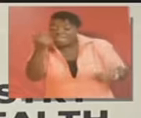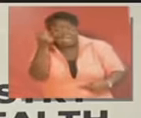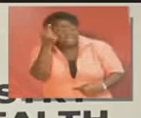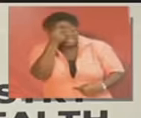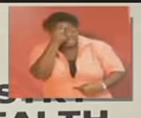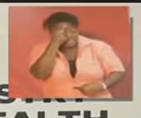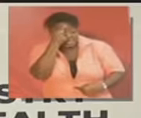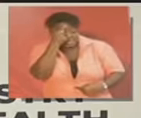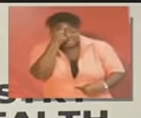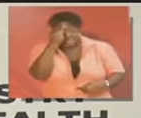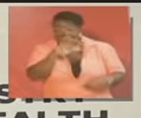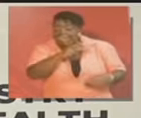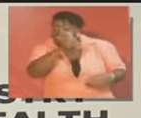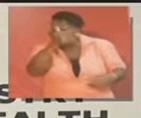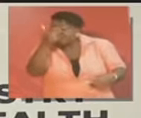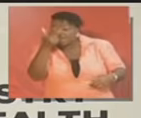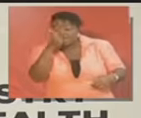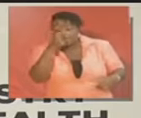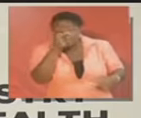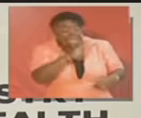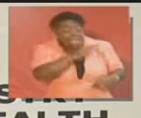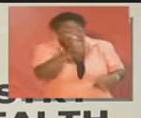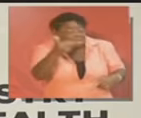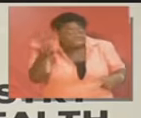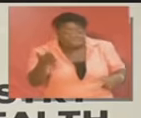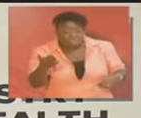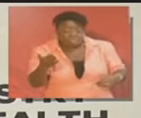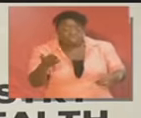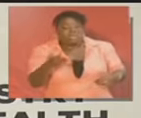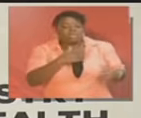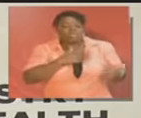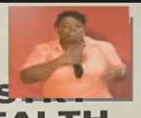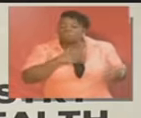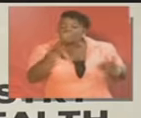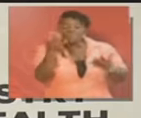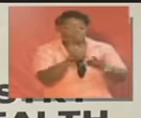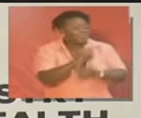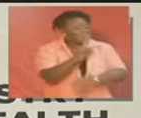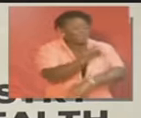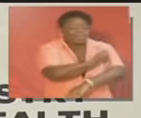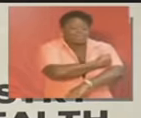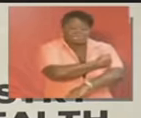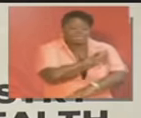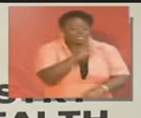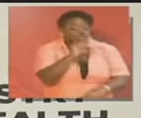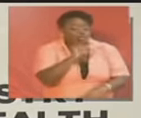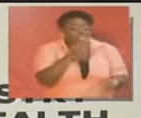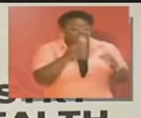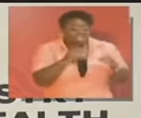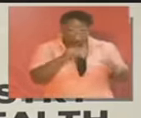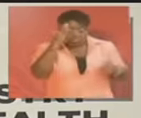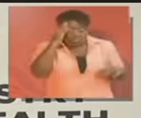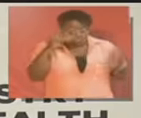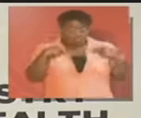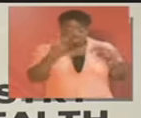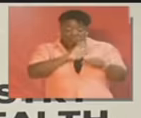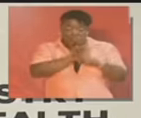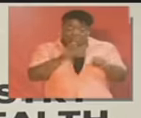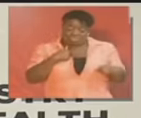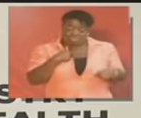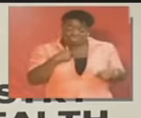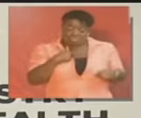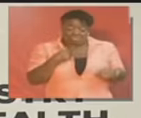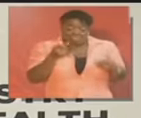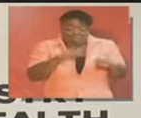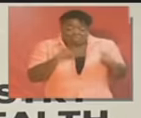to be vaccinated while symptomatic. If you are asymptomatic, however, there is no way to know that you're infected. And there